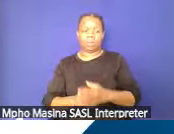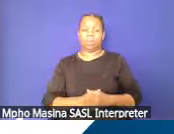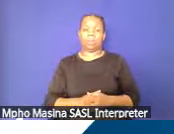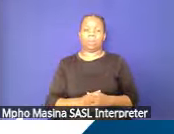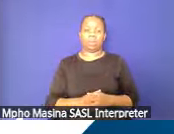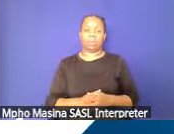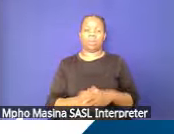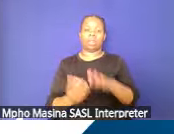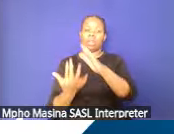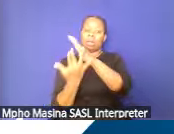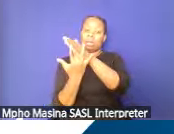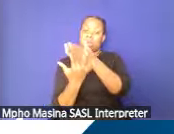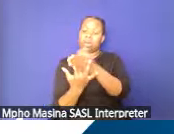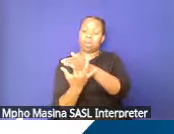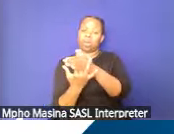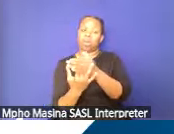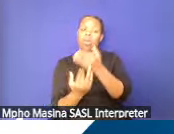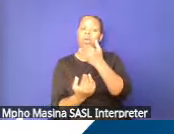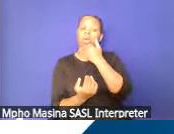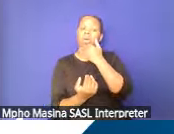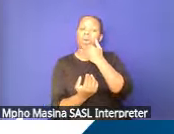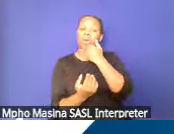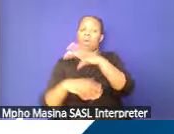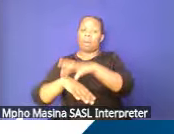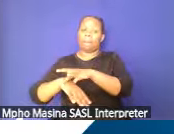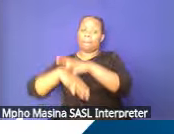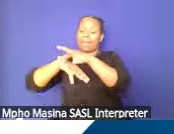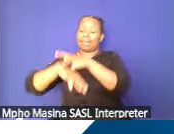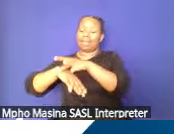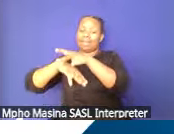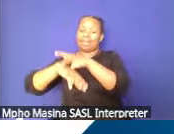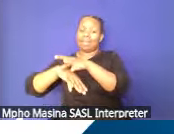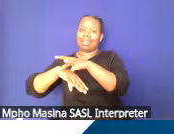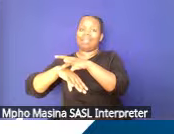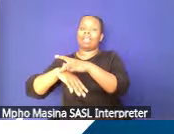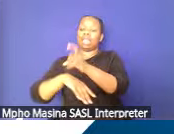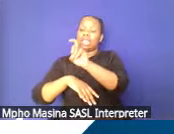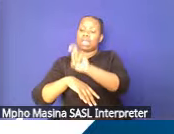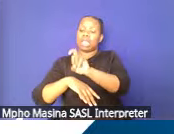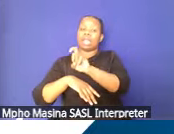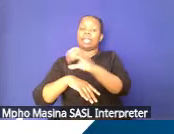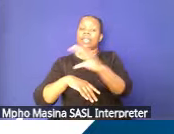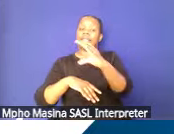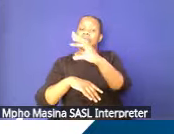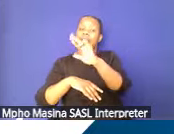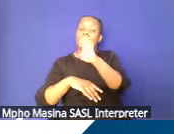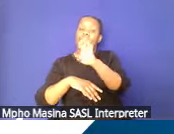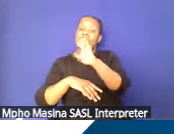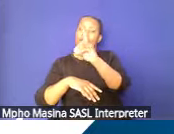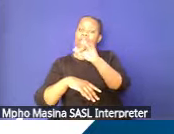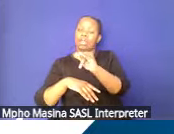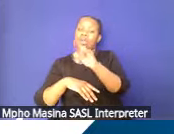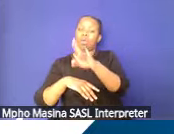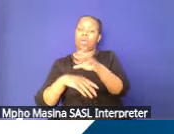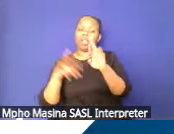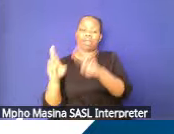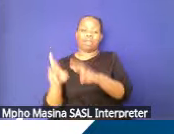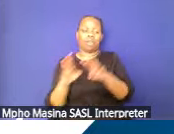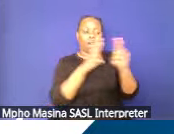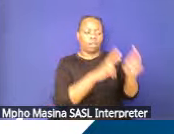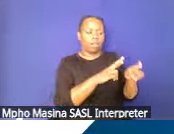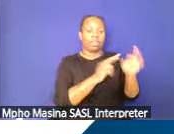between the medical tax credit, which refers to your contributions that you